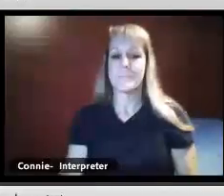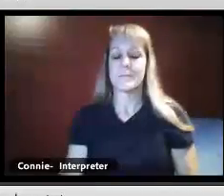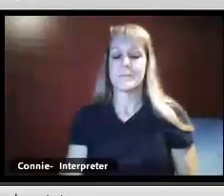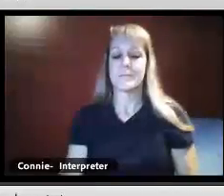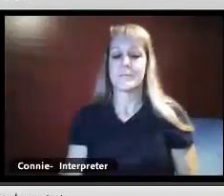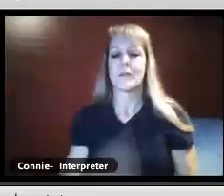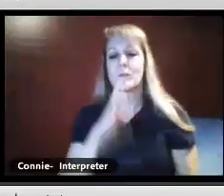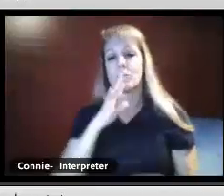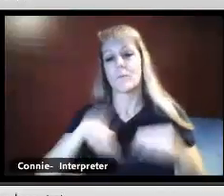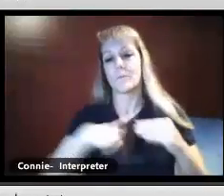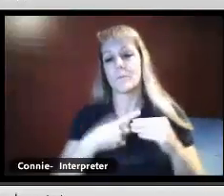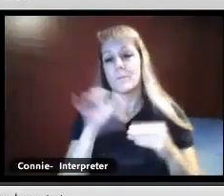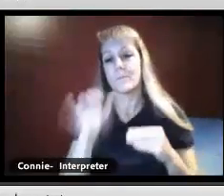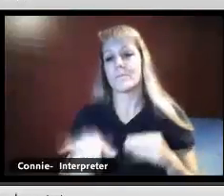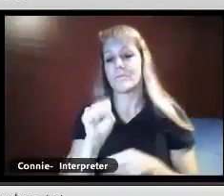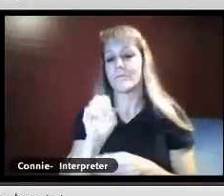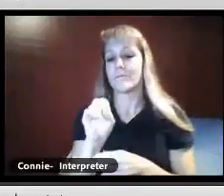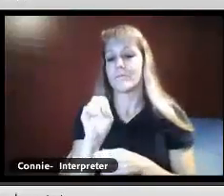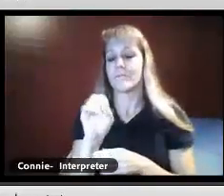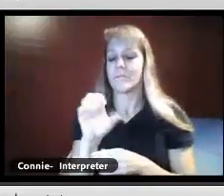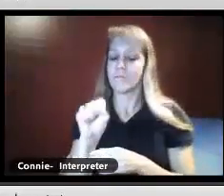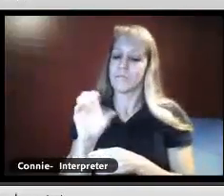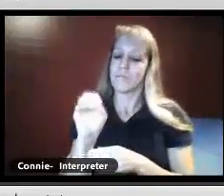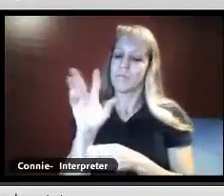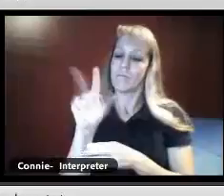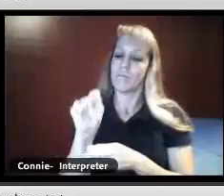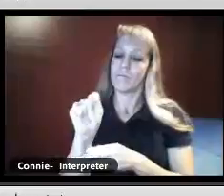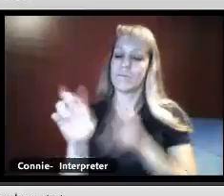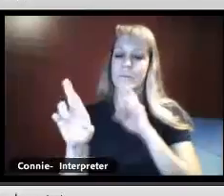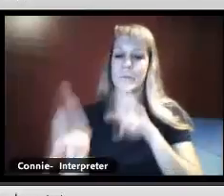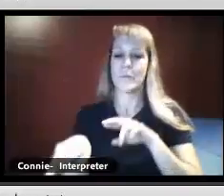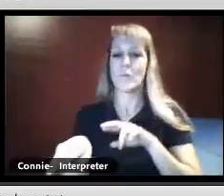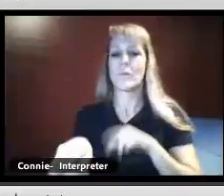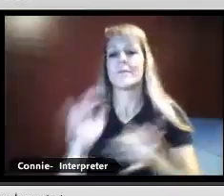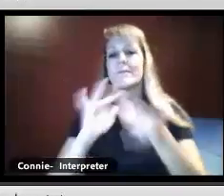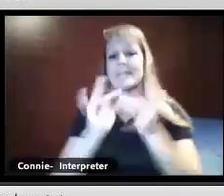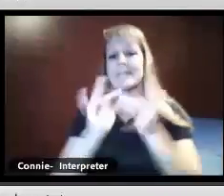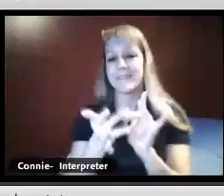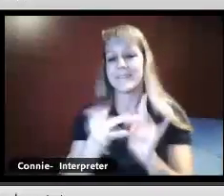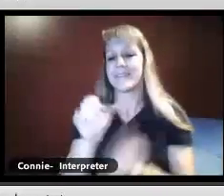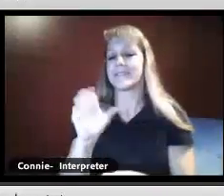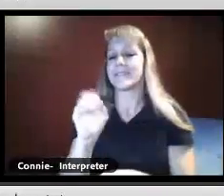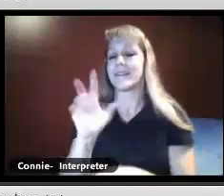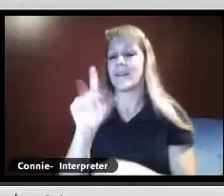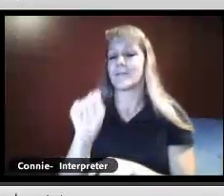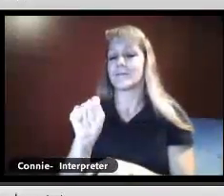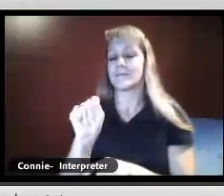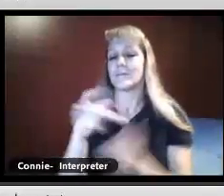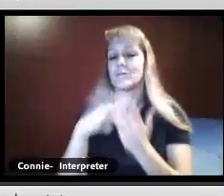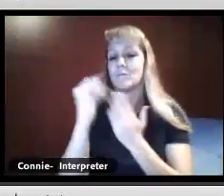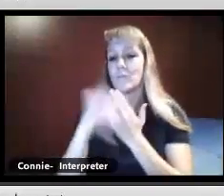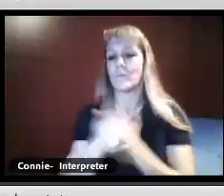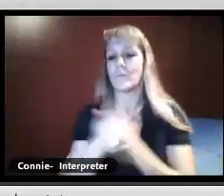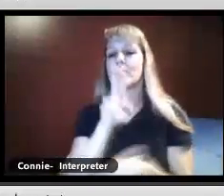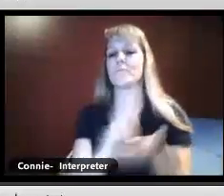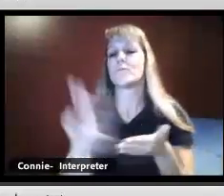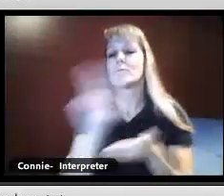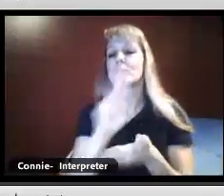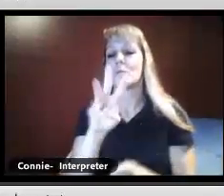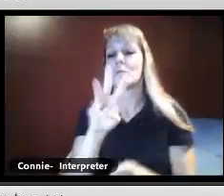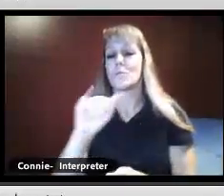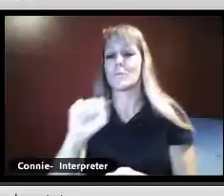talk to you a little bit about the Scout Report. The Scout Report, or the Internet Scout Project, is based at the University of Wisconsin-Madison.